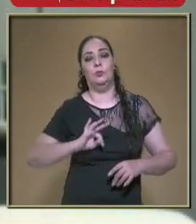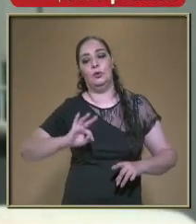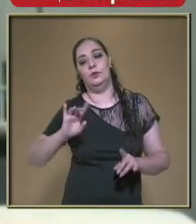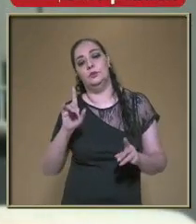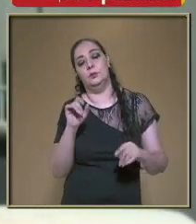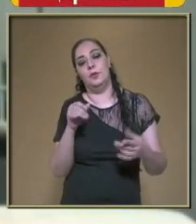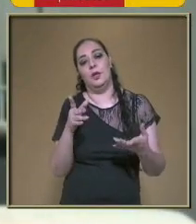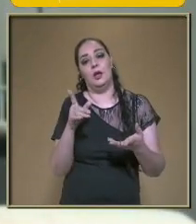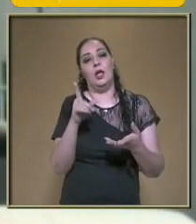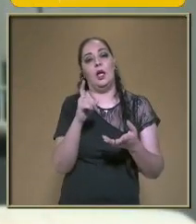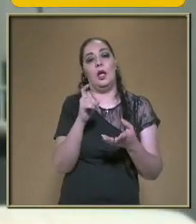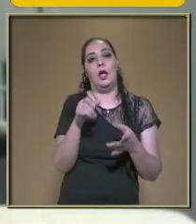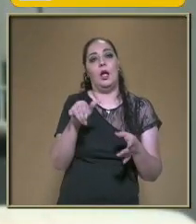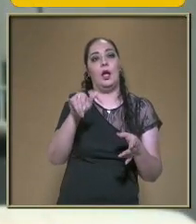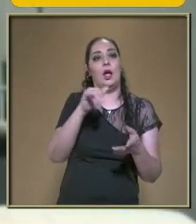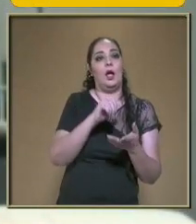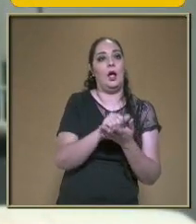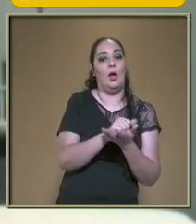a tornado in a bottle.